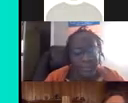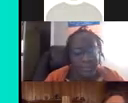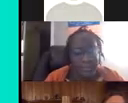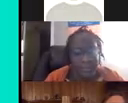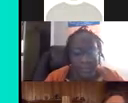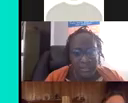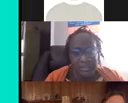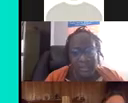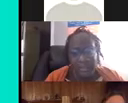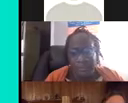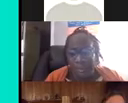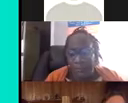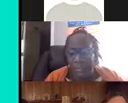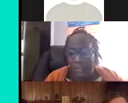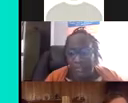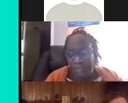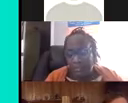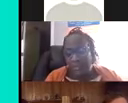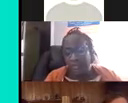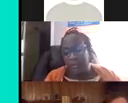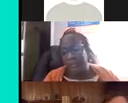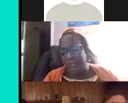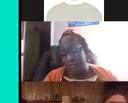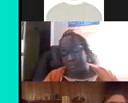Any questions? And if not, we can